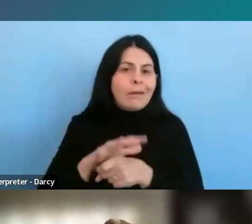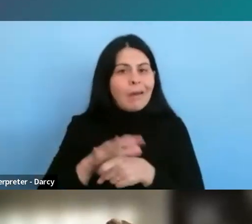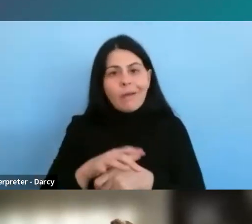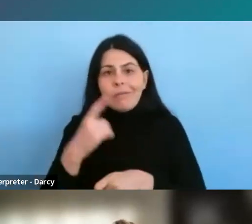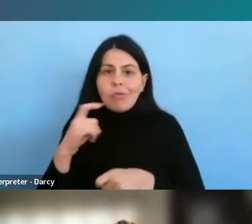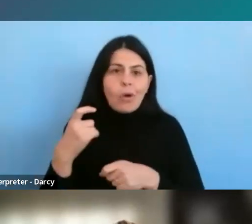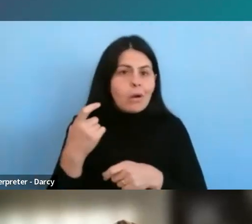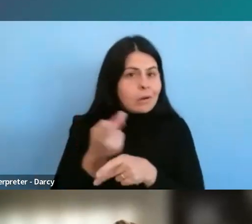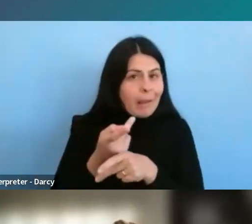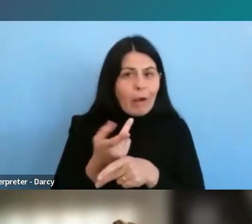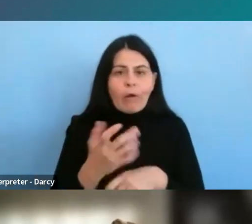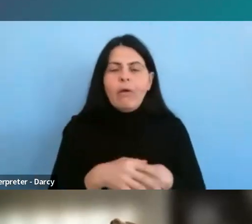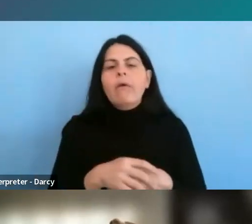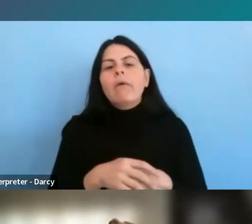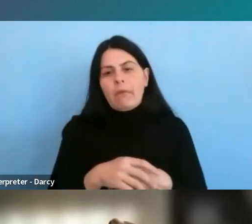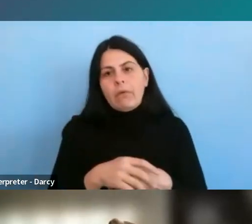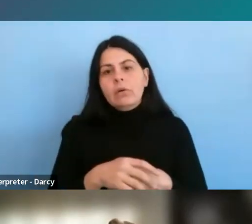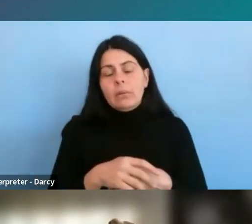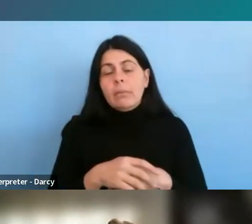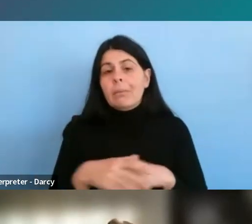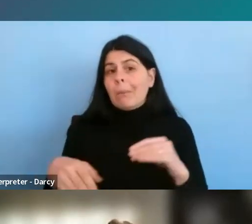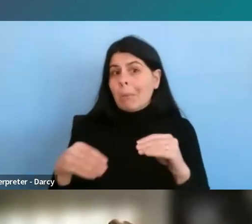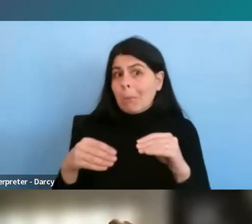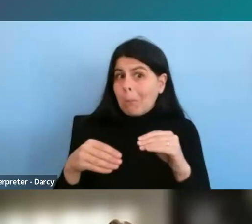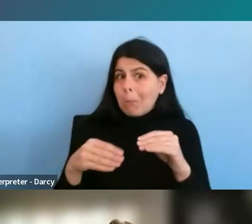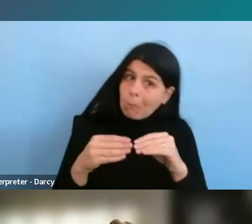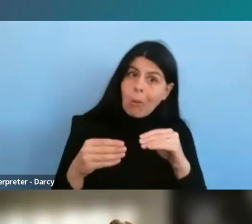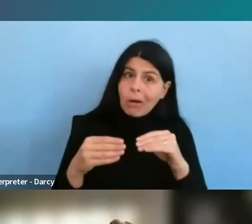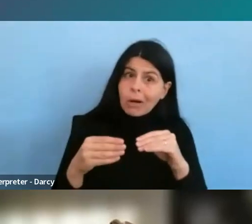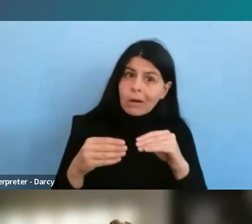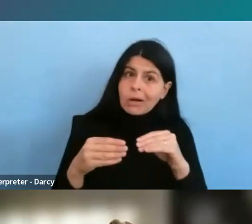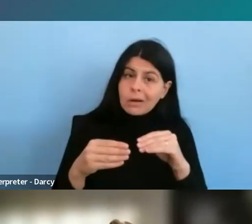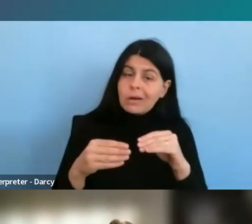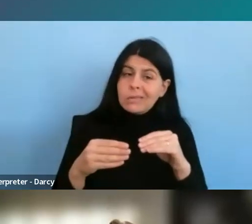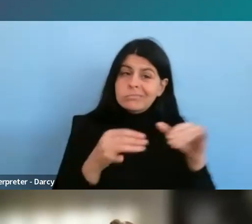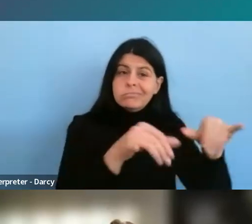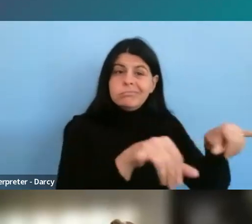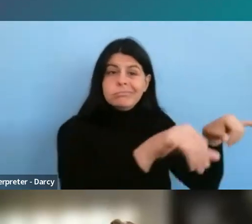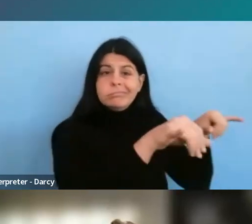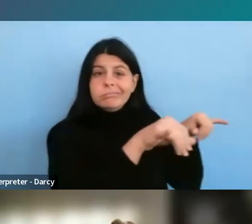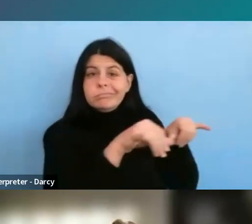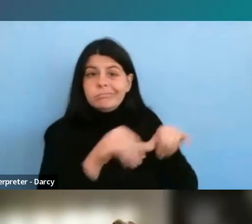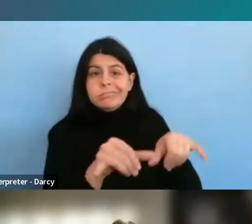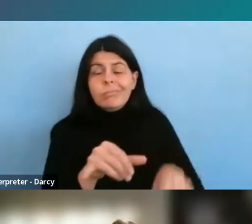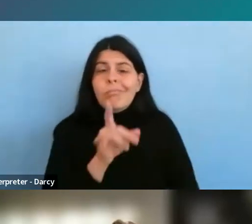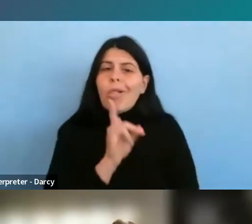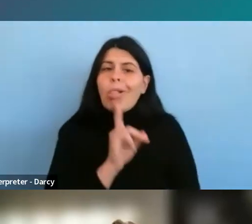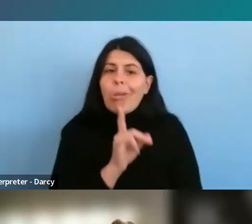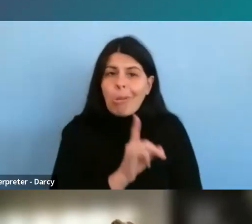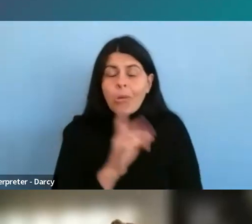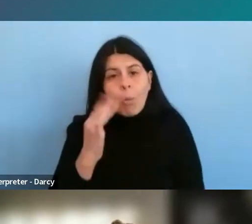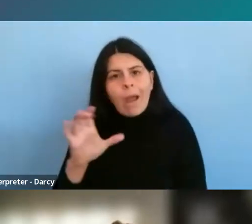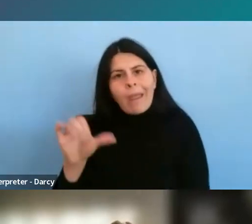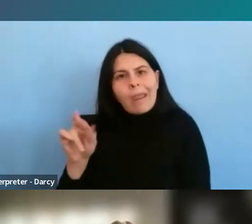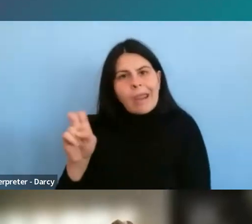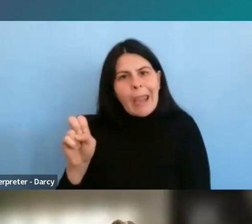on. But more than all of that, people feel really alone in this because culturally care is so invisible.